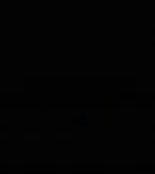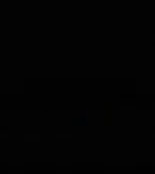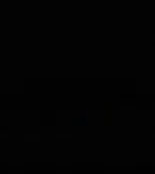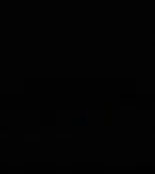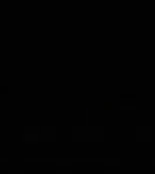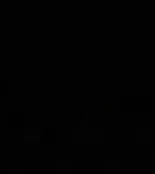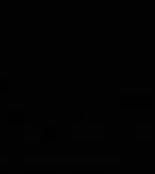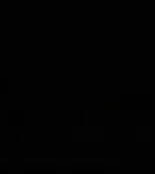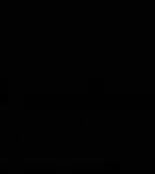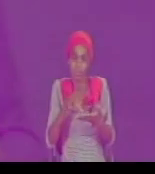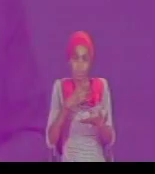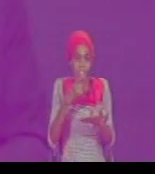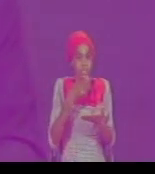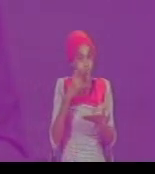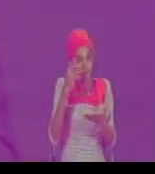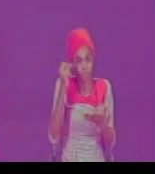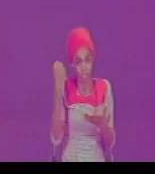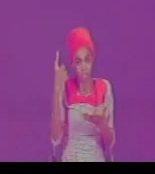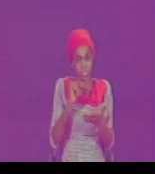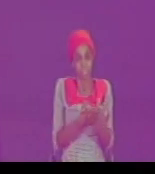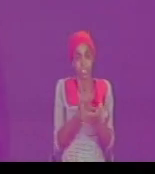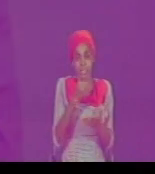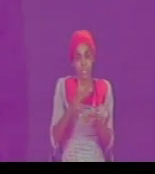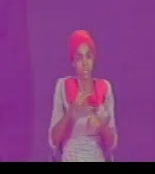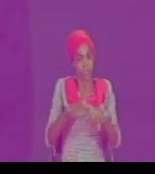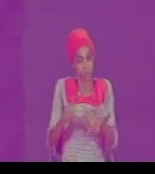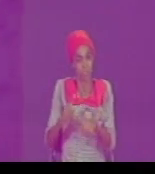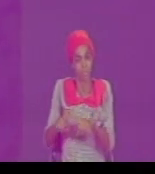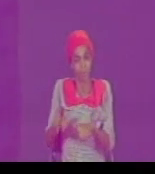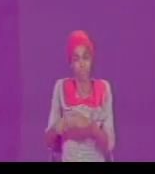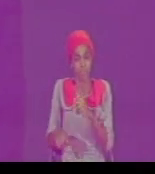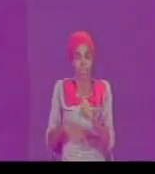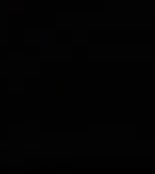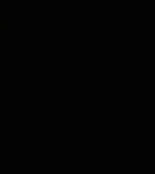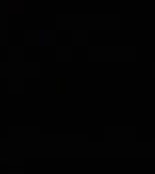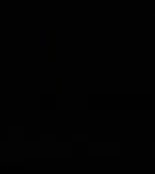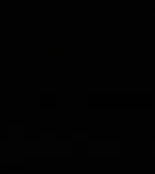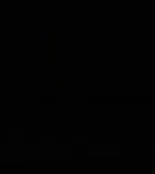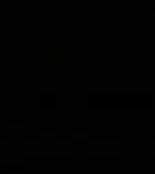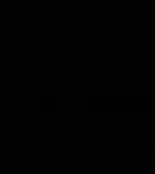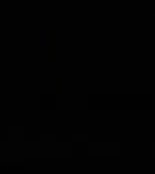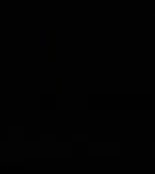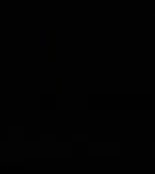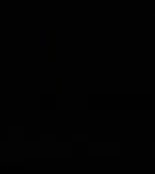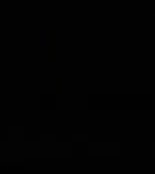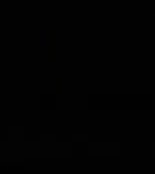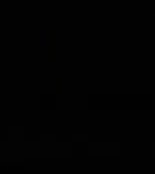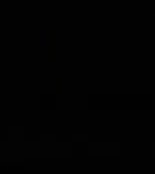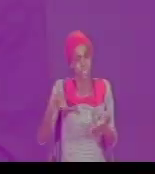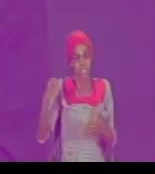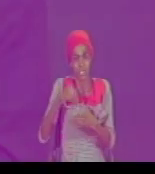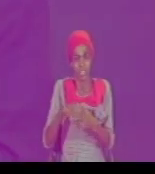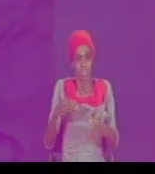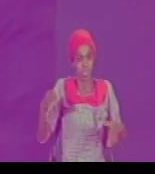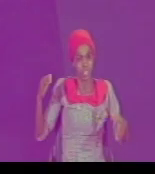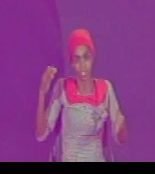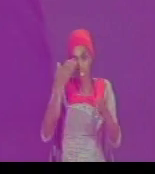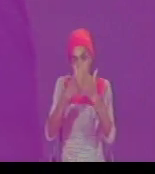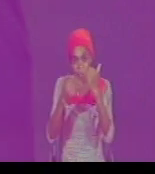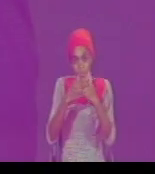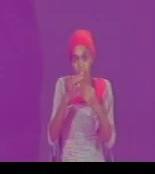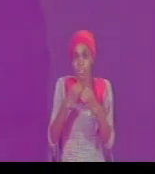that there are different kinds of music. You know, there is singing in heaven that even never